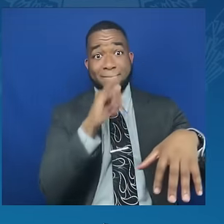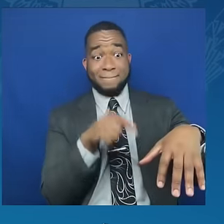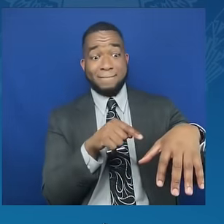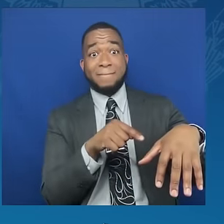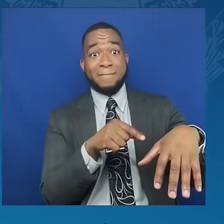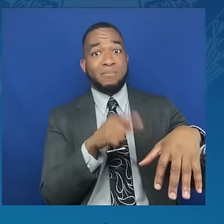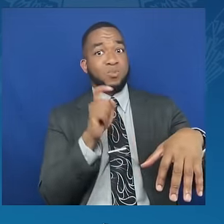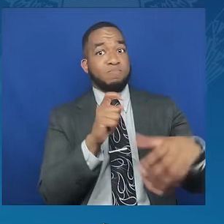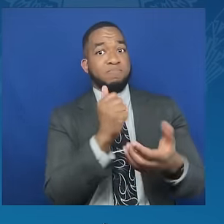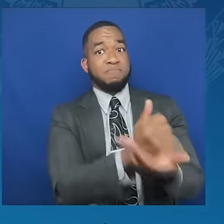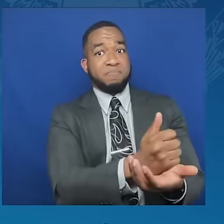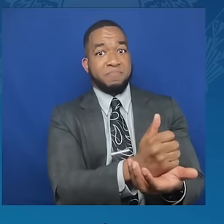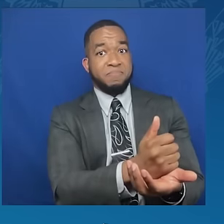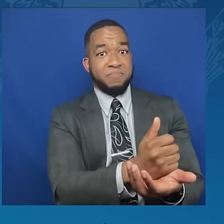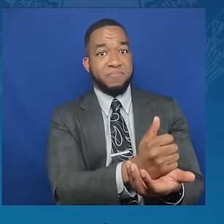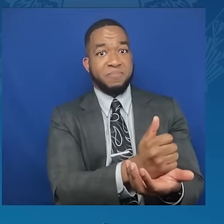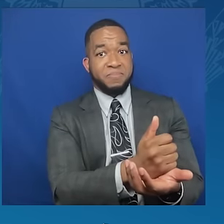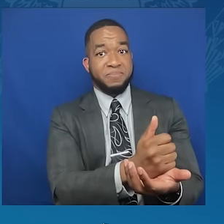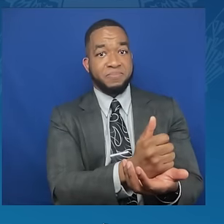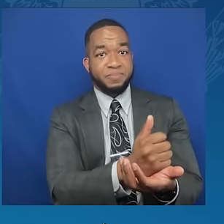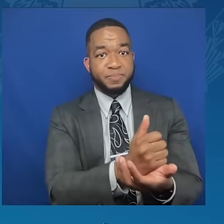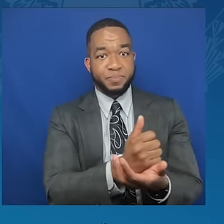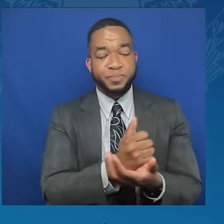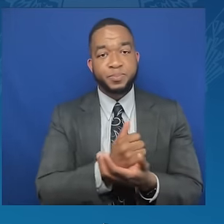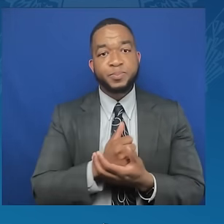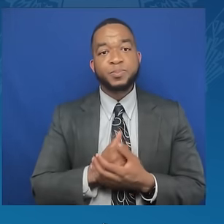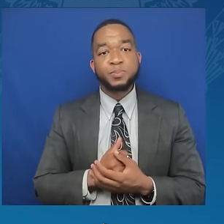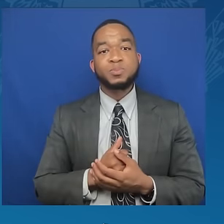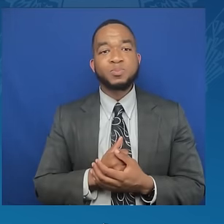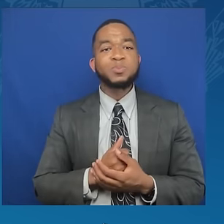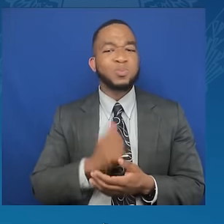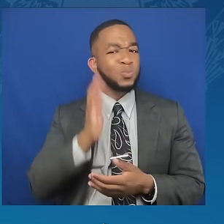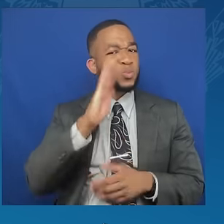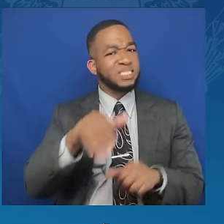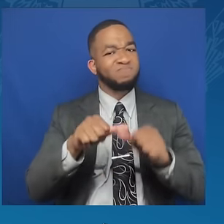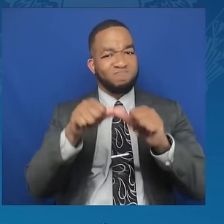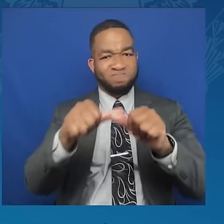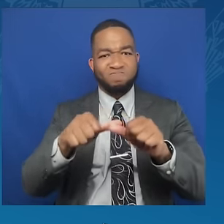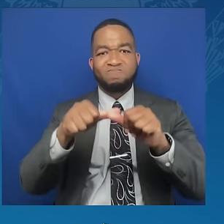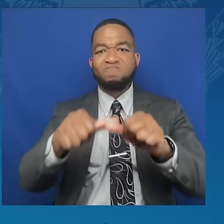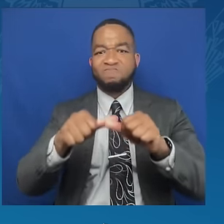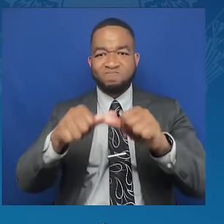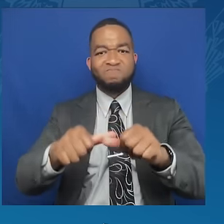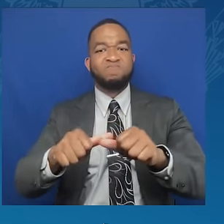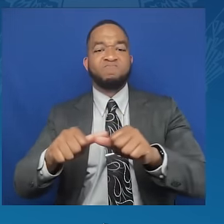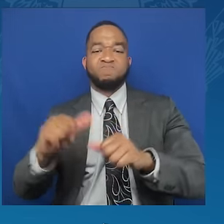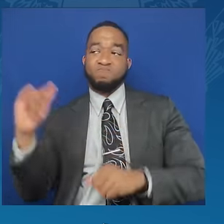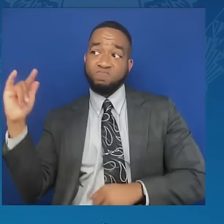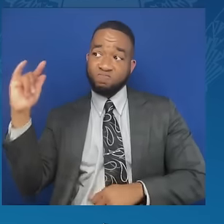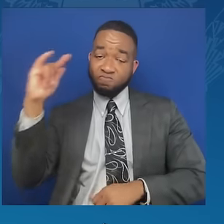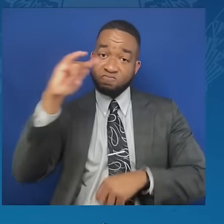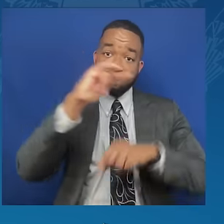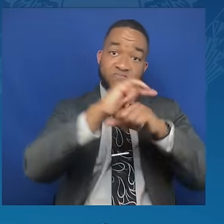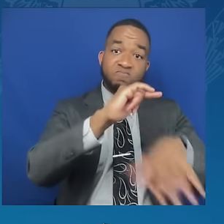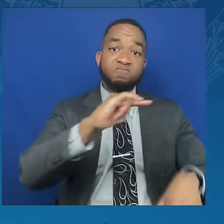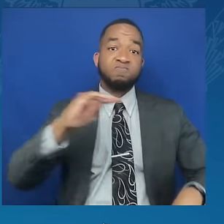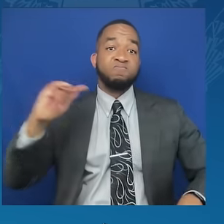airdrops. And we will work on a new route by sea to deliver